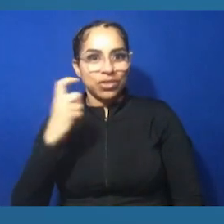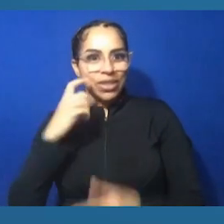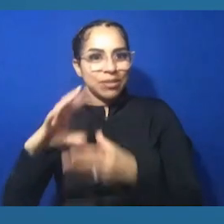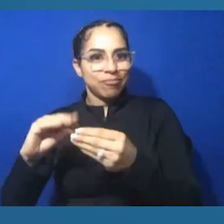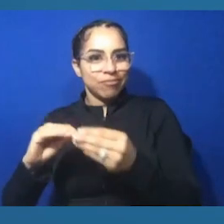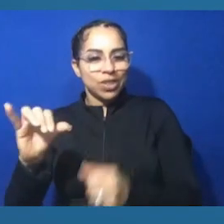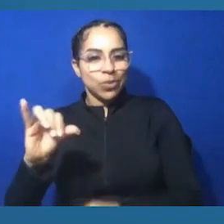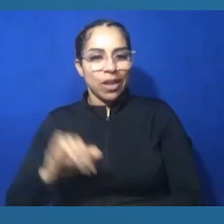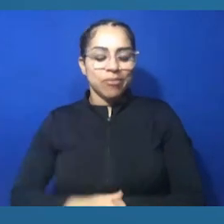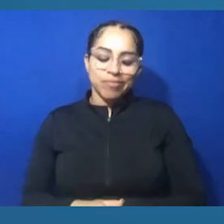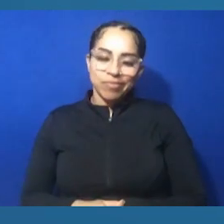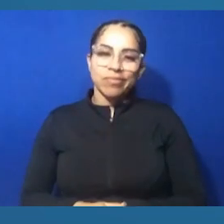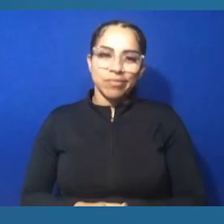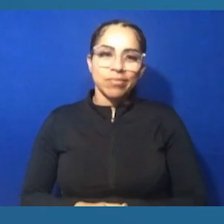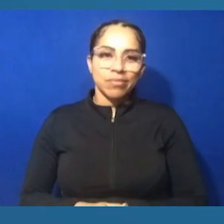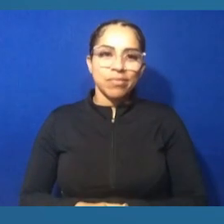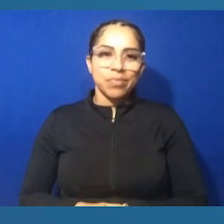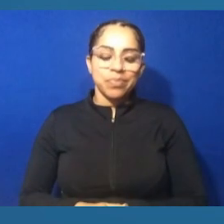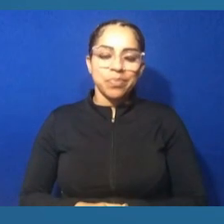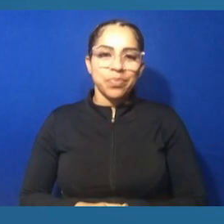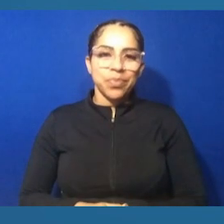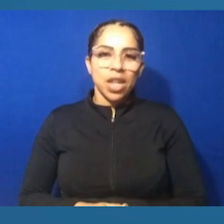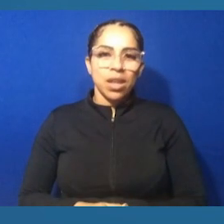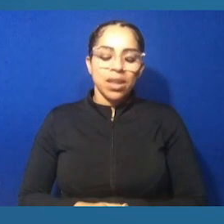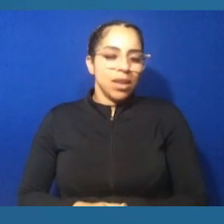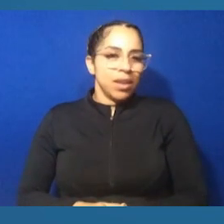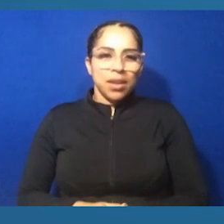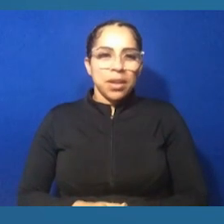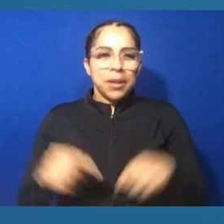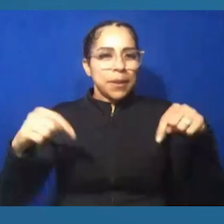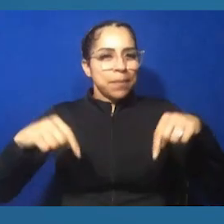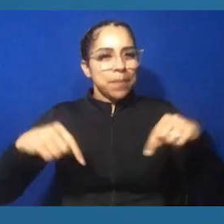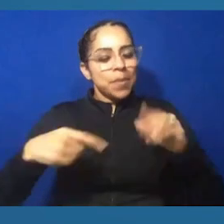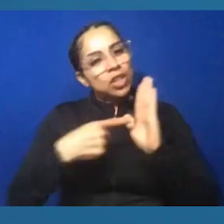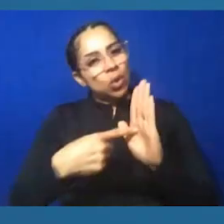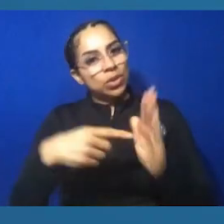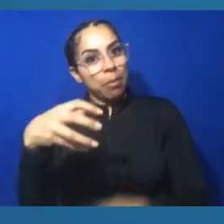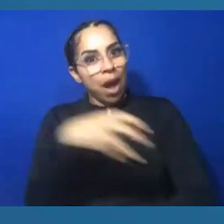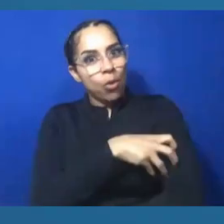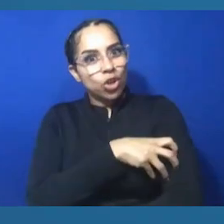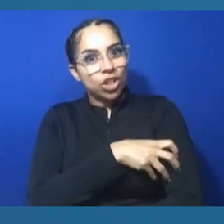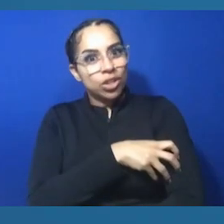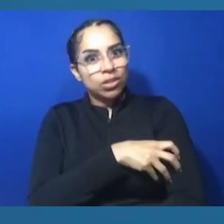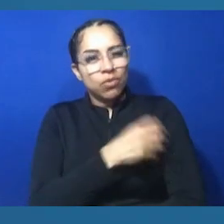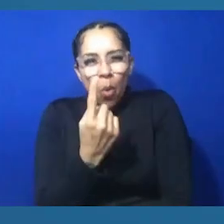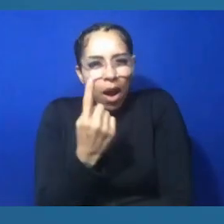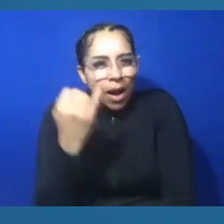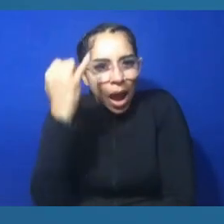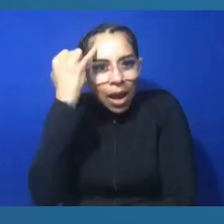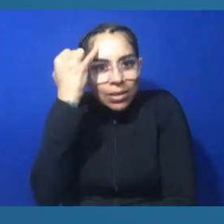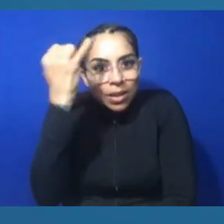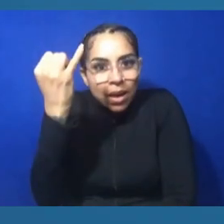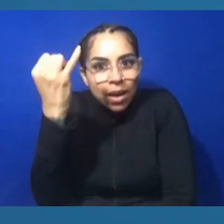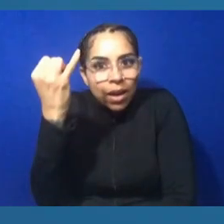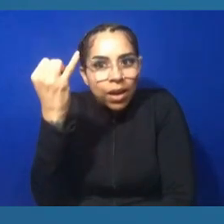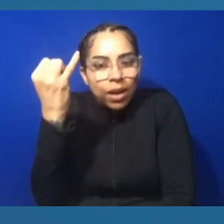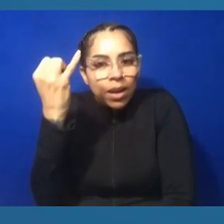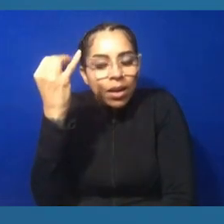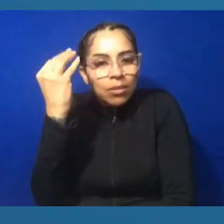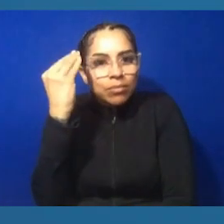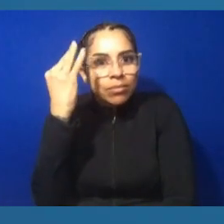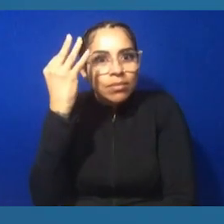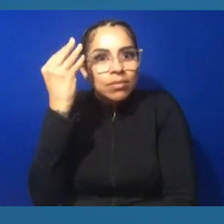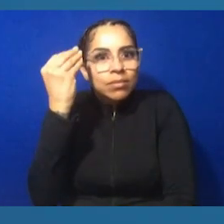You know, this is just the power of an idea and what can happen when people